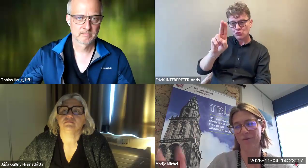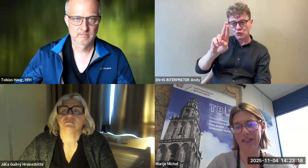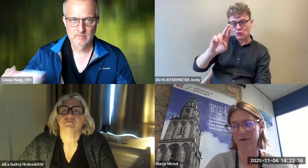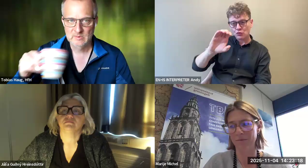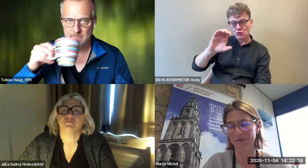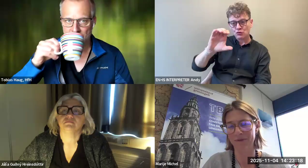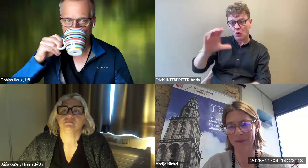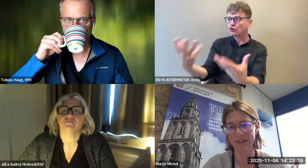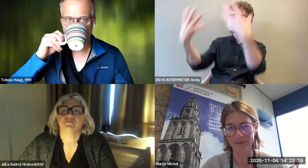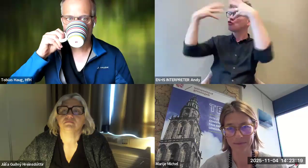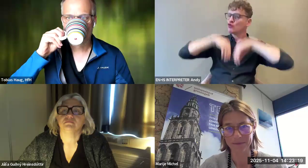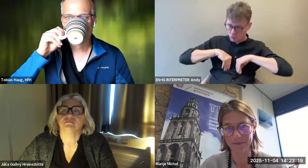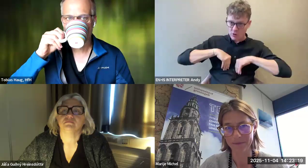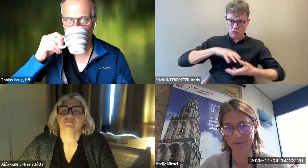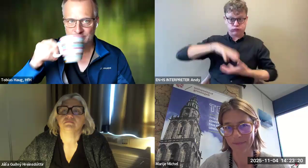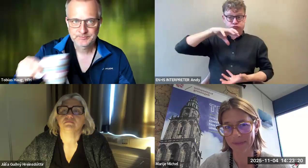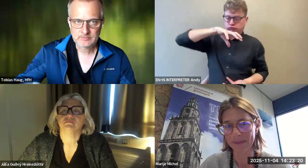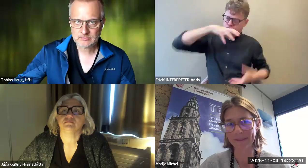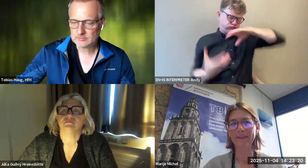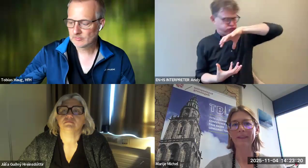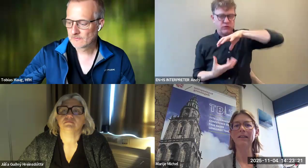or into their own performance.